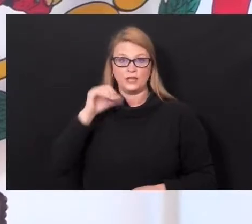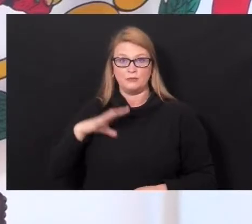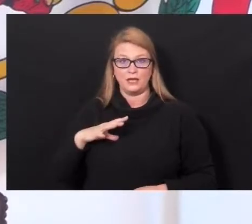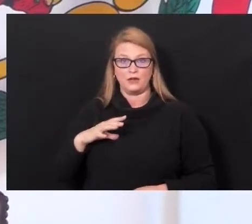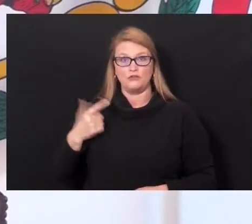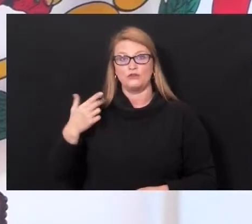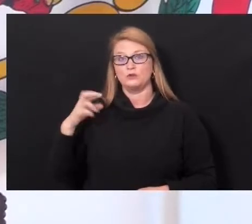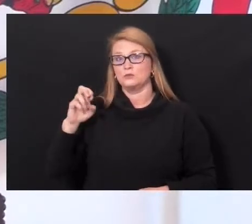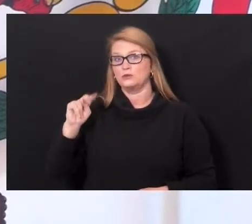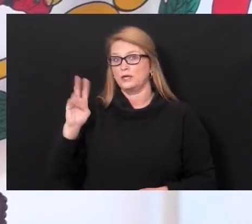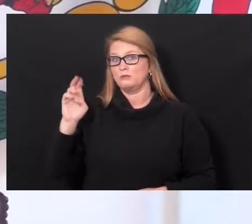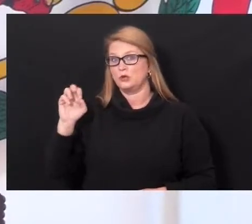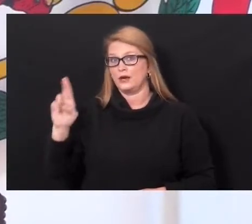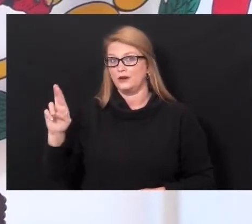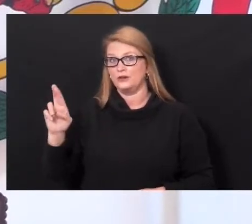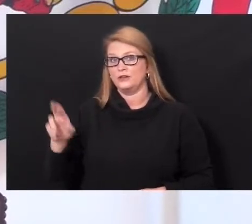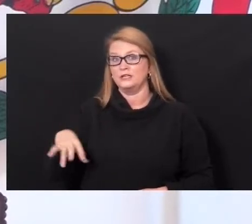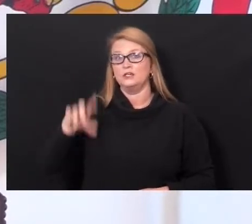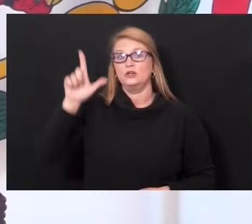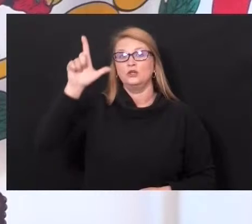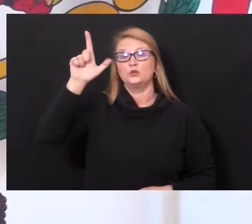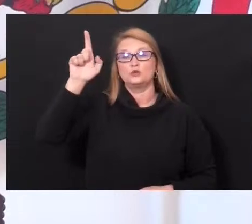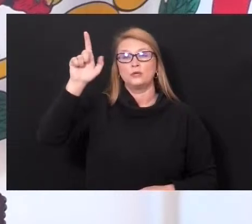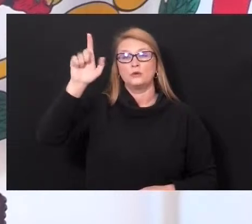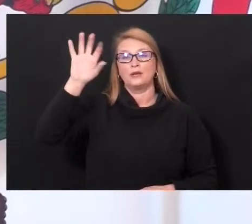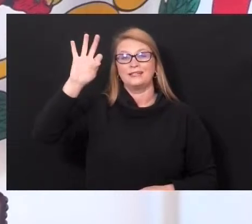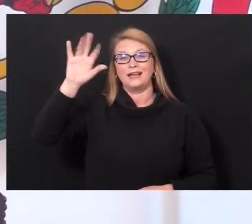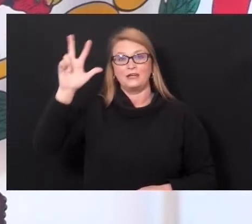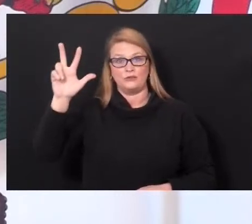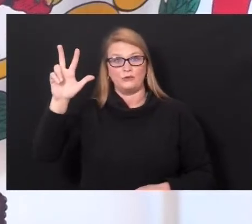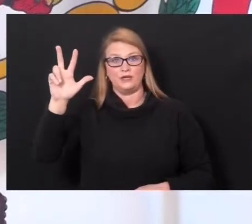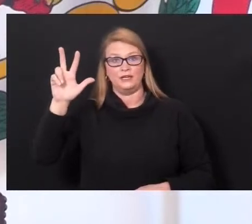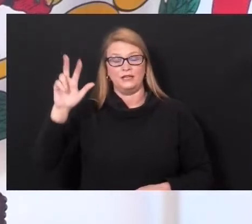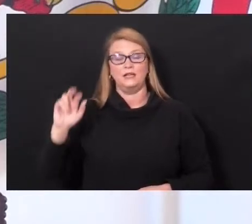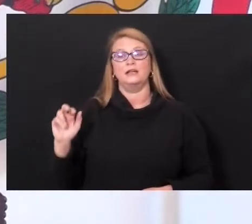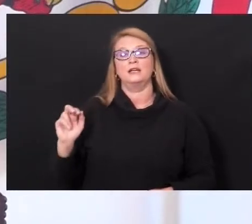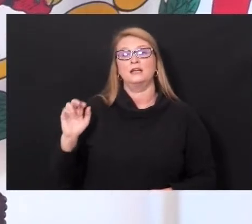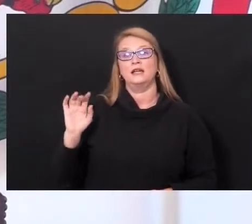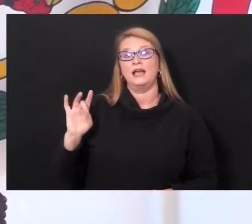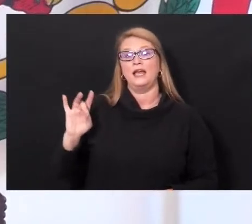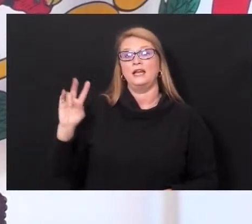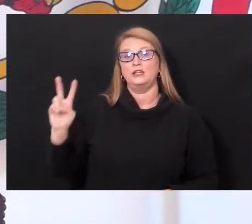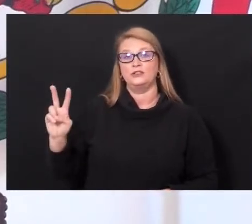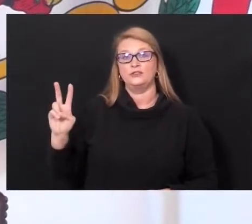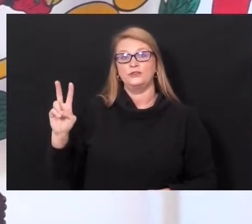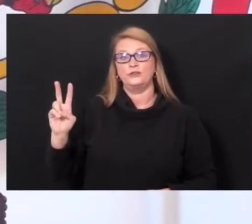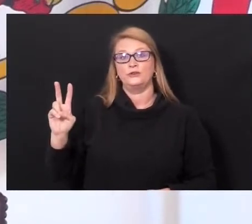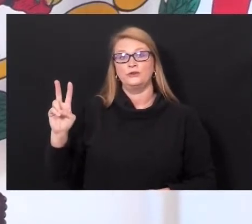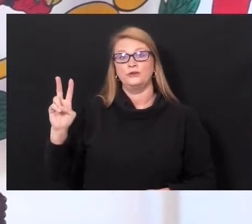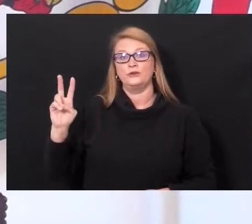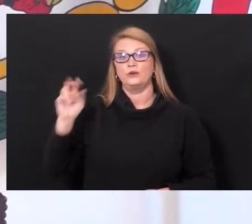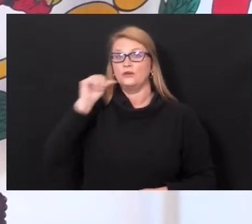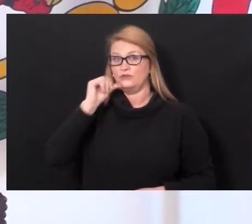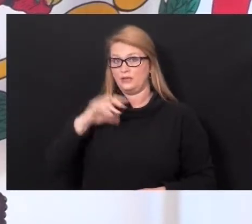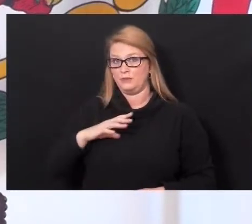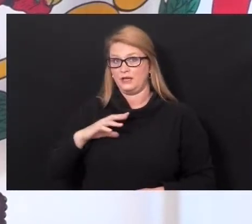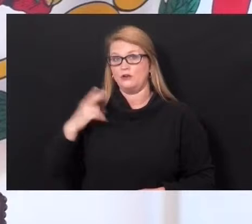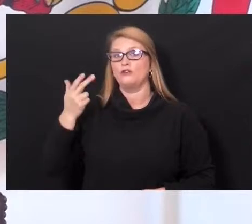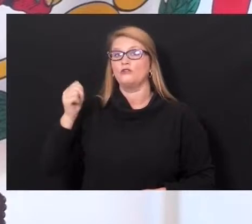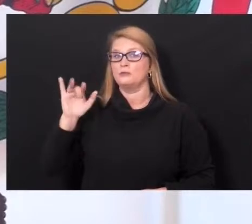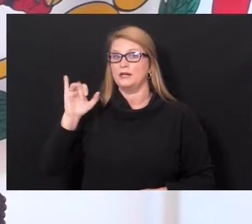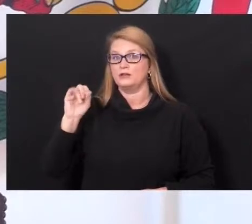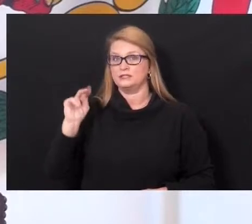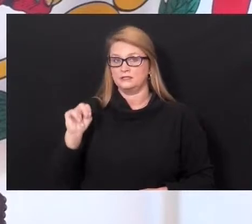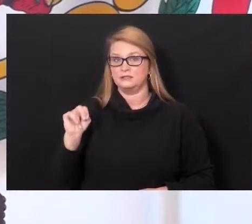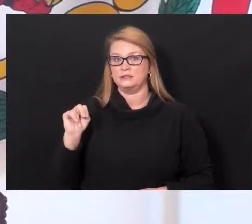from Greenbrier County. Our 21st 193rd death is an 82-year-old female from Harrison